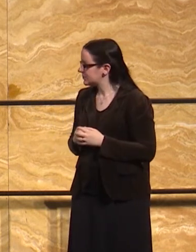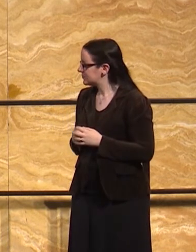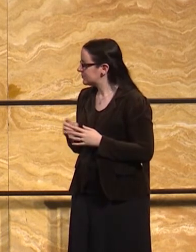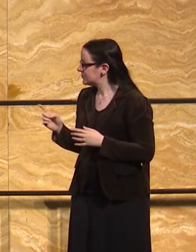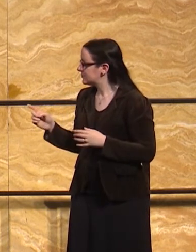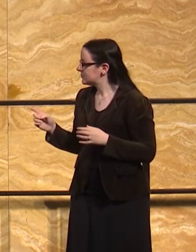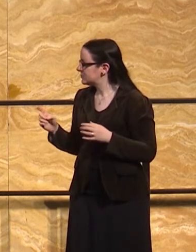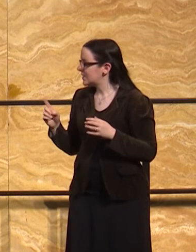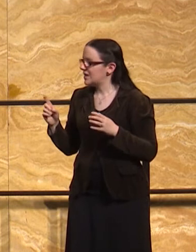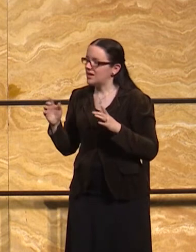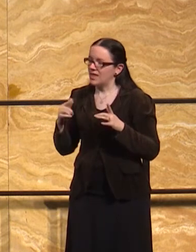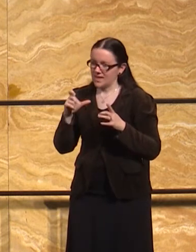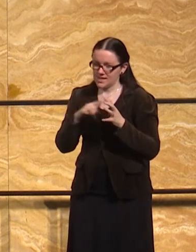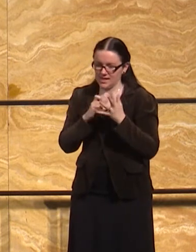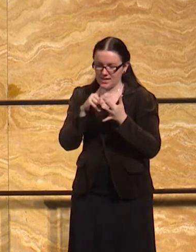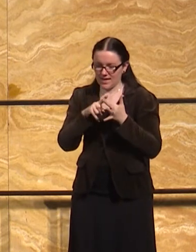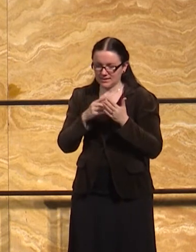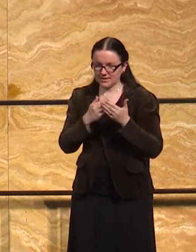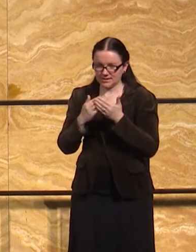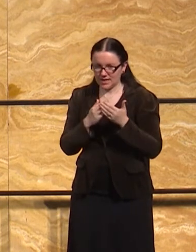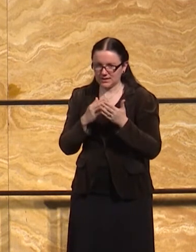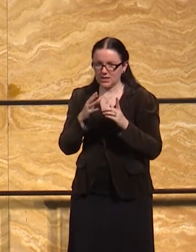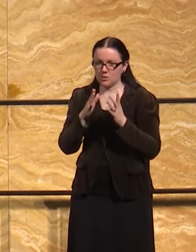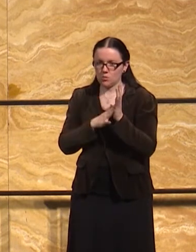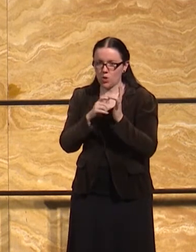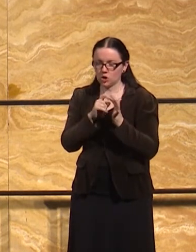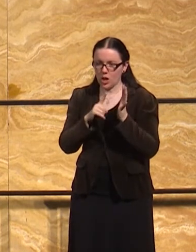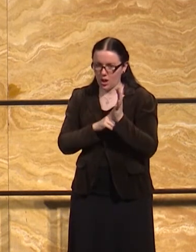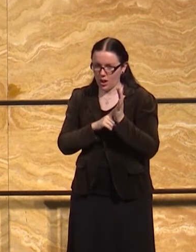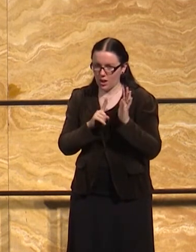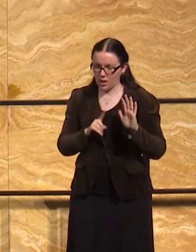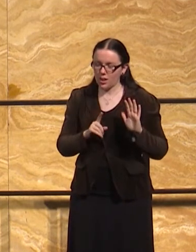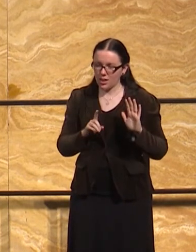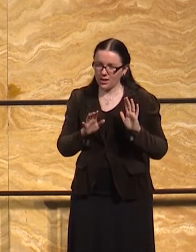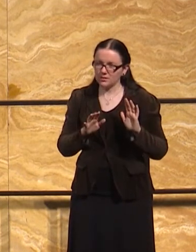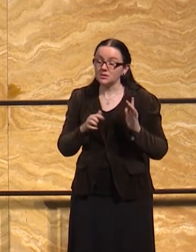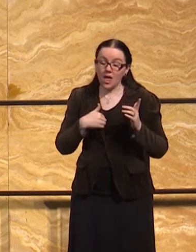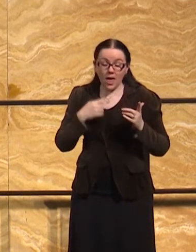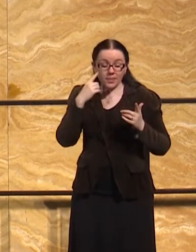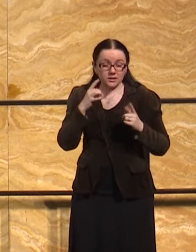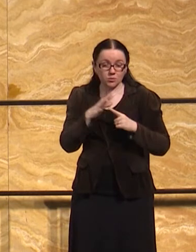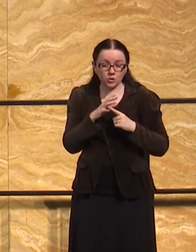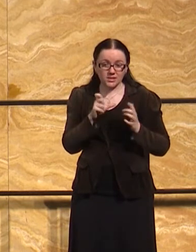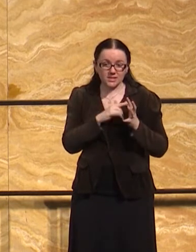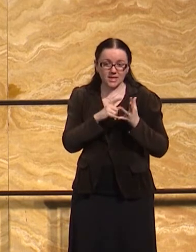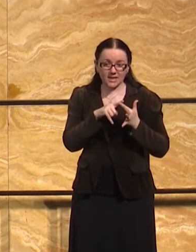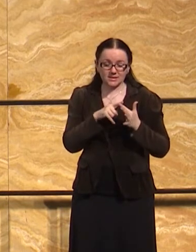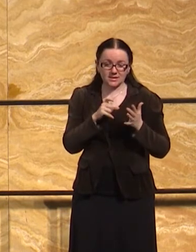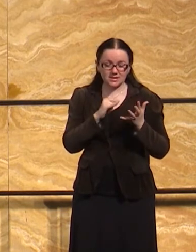studies or models rather? Because there's nothing in learning, I mean, there's nothing wrong with learning lessons from case studies. Case studies will